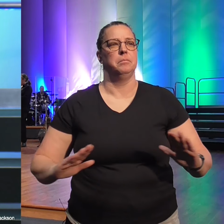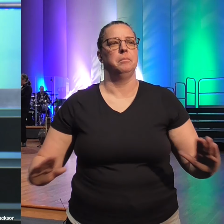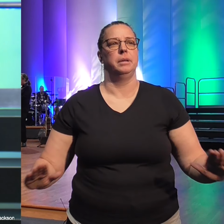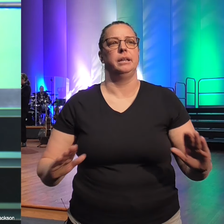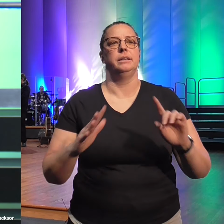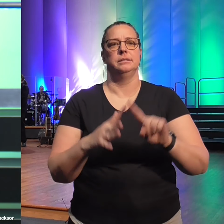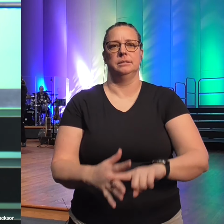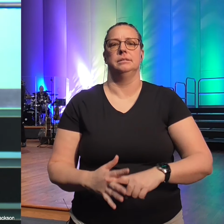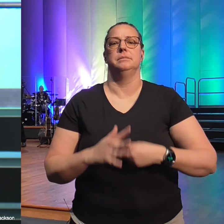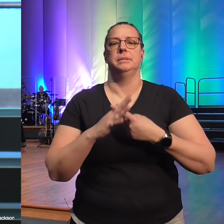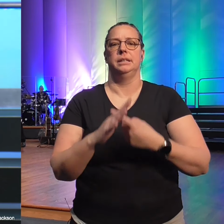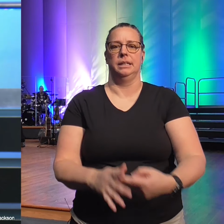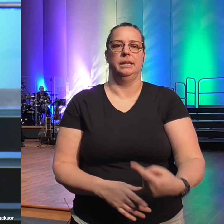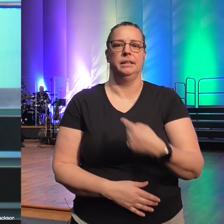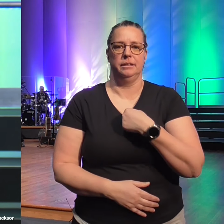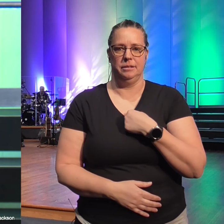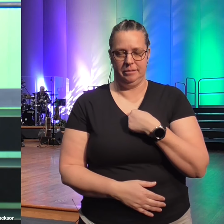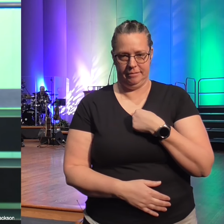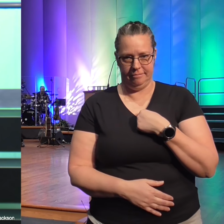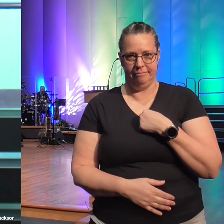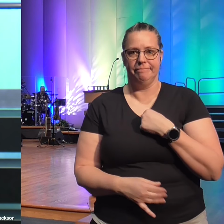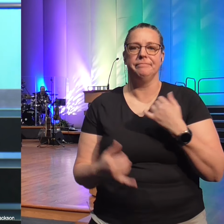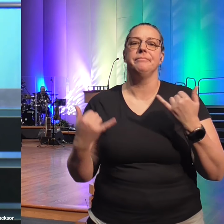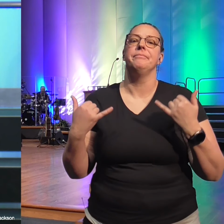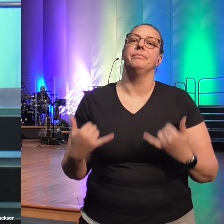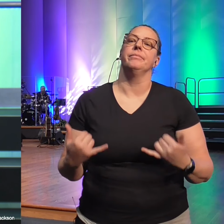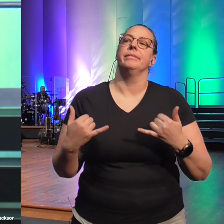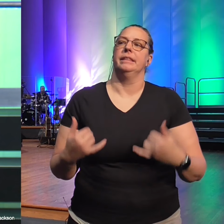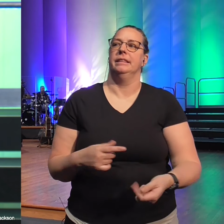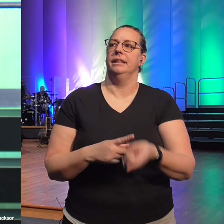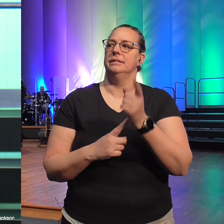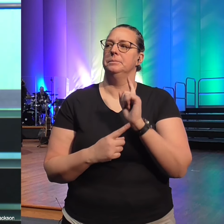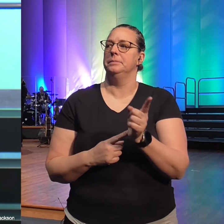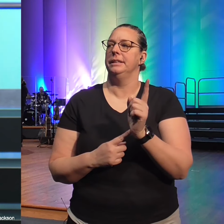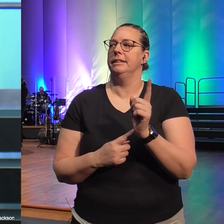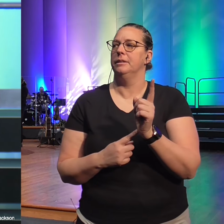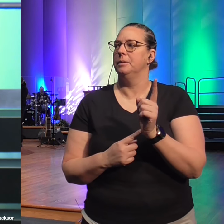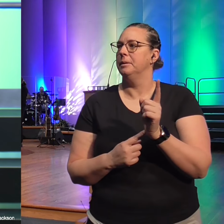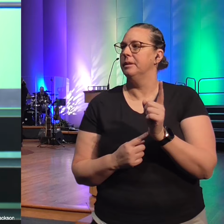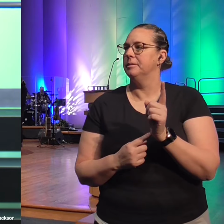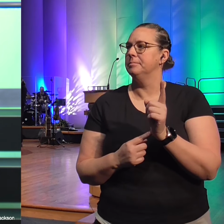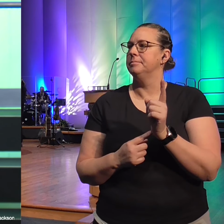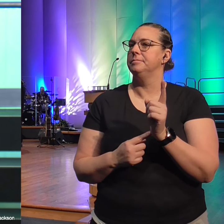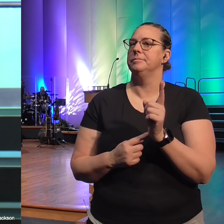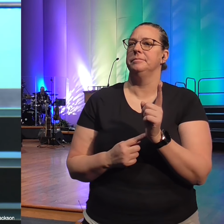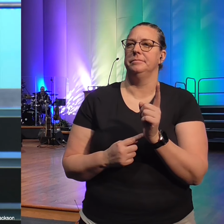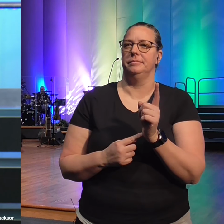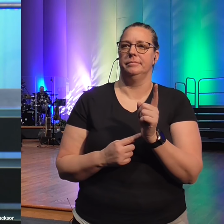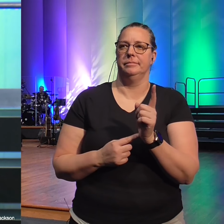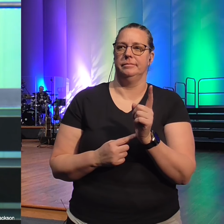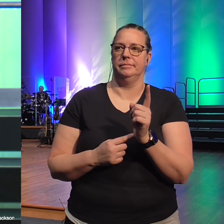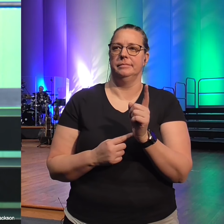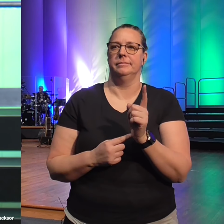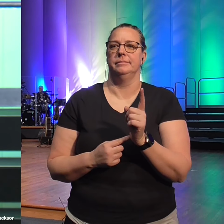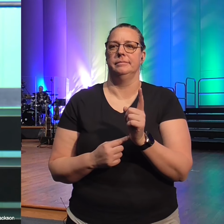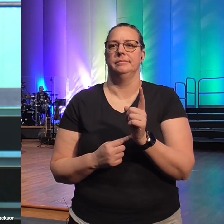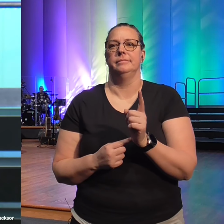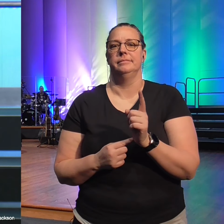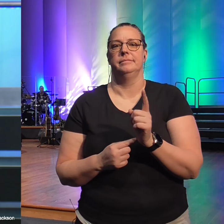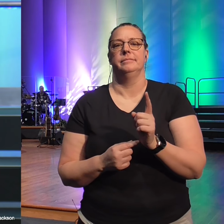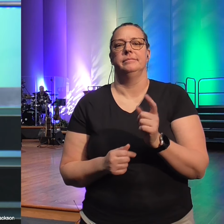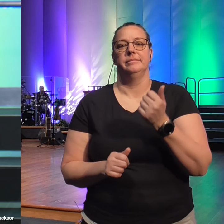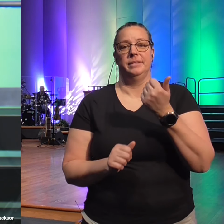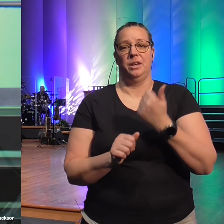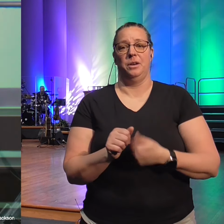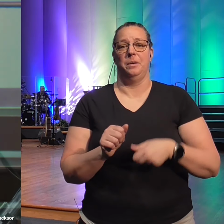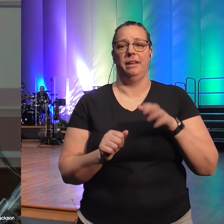Let peace begin with me. Let this be the moment now.